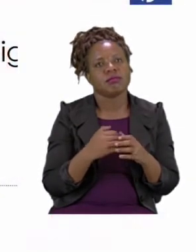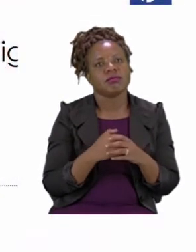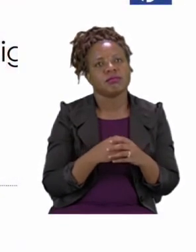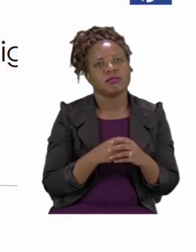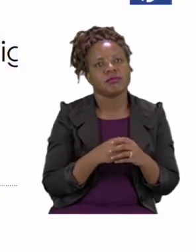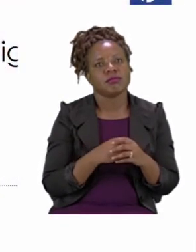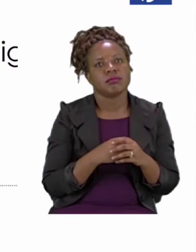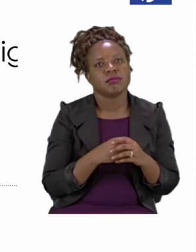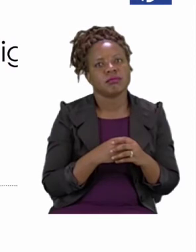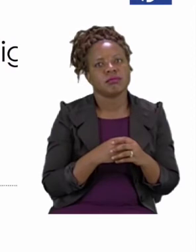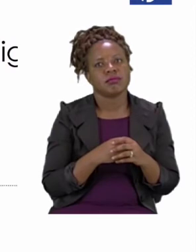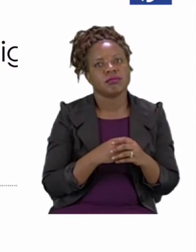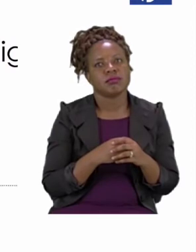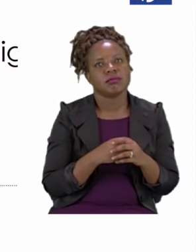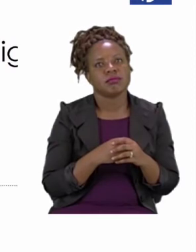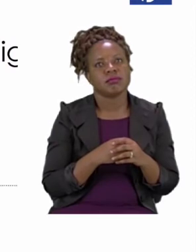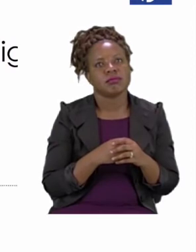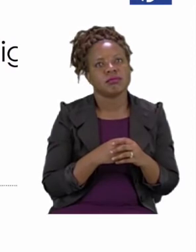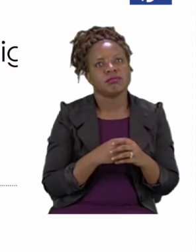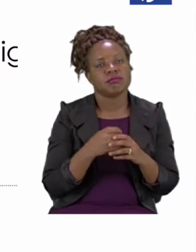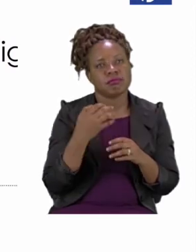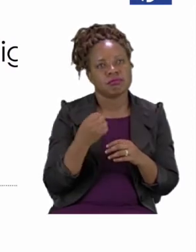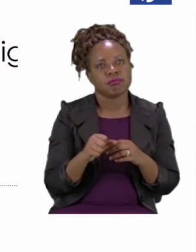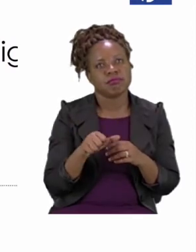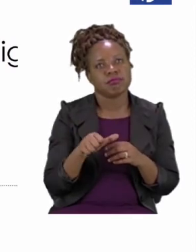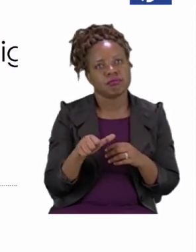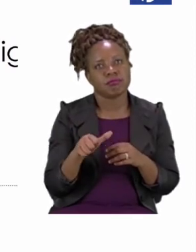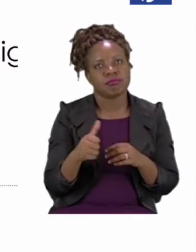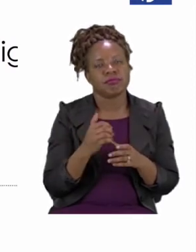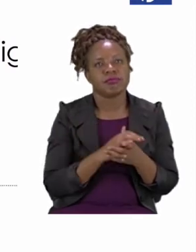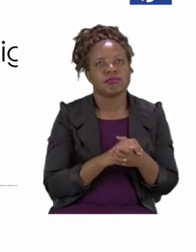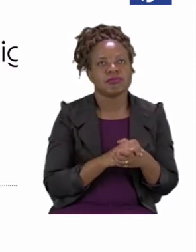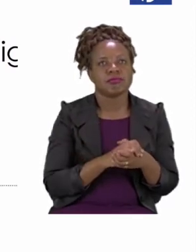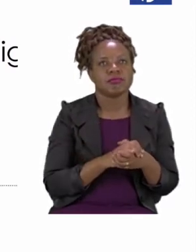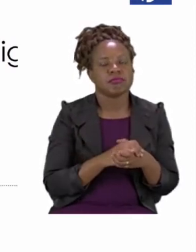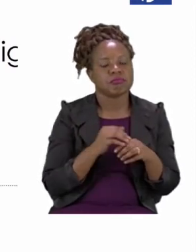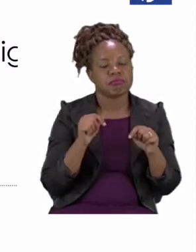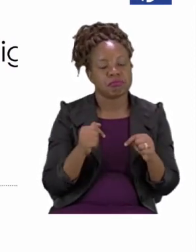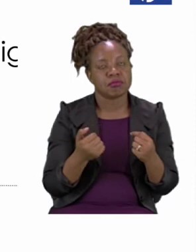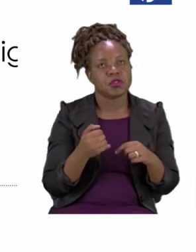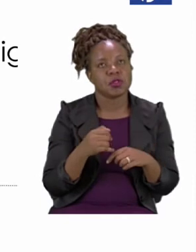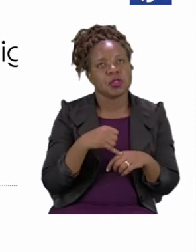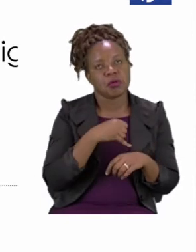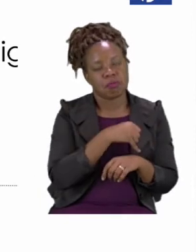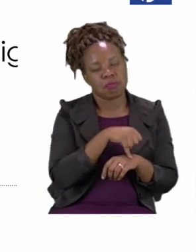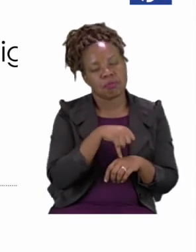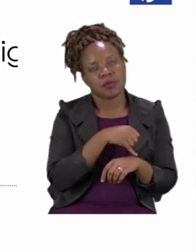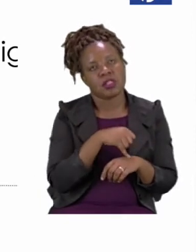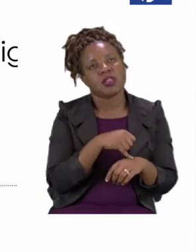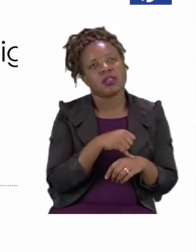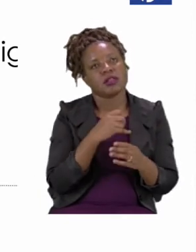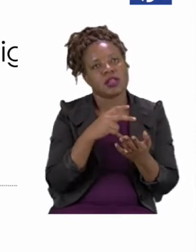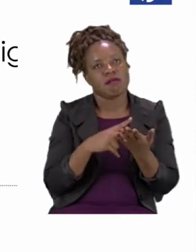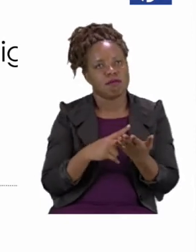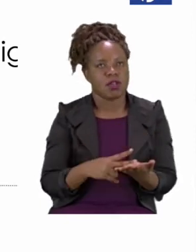sums. So let's take a look at those. This time, instead of decomposing, we are doing place